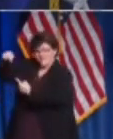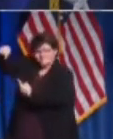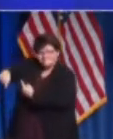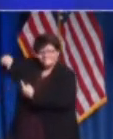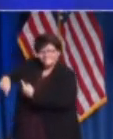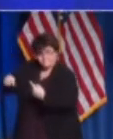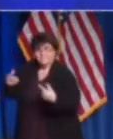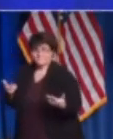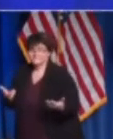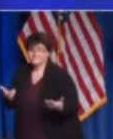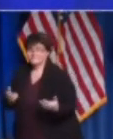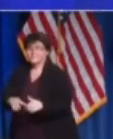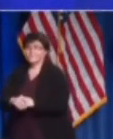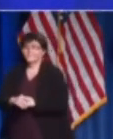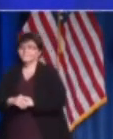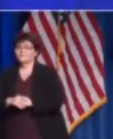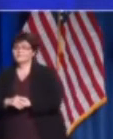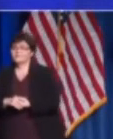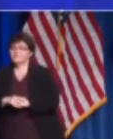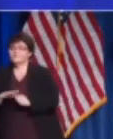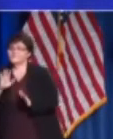I didn't forget you, William.